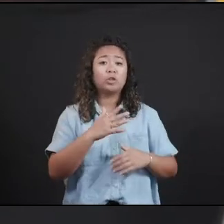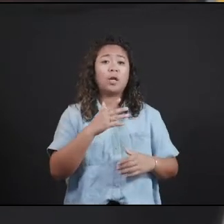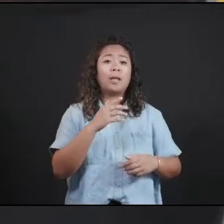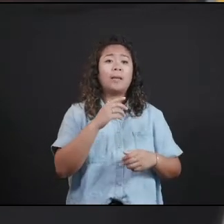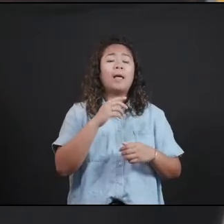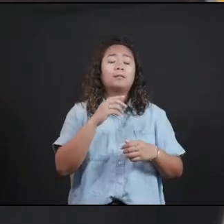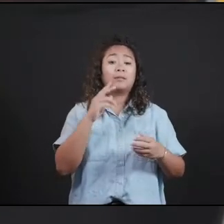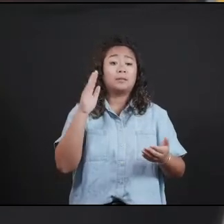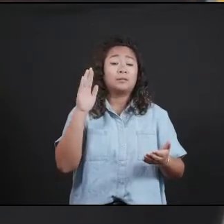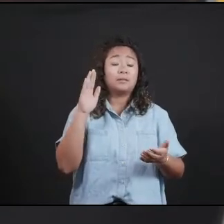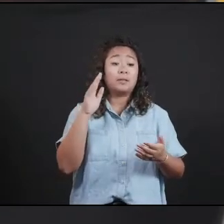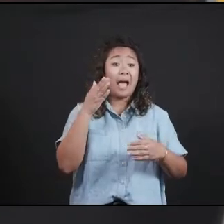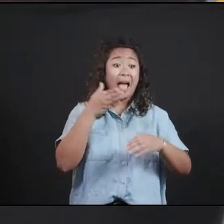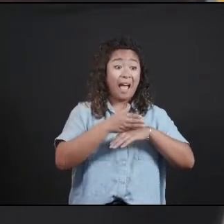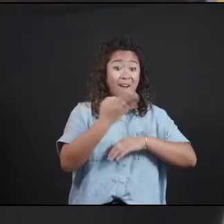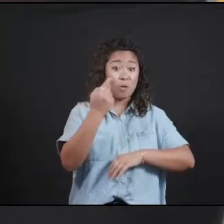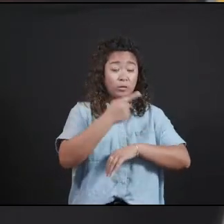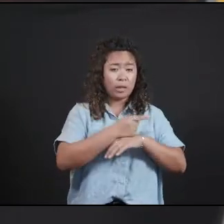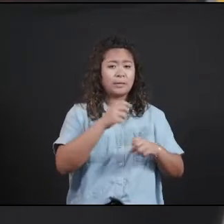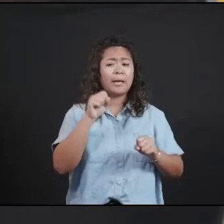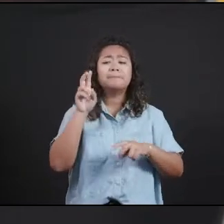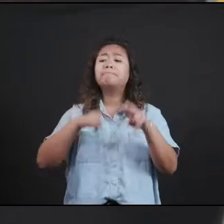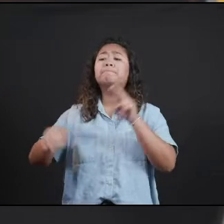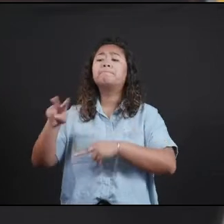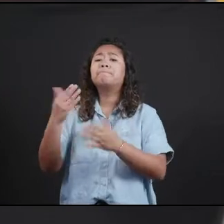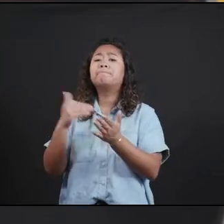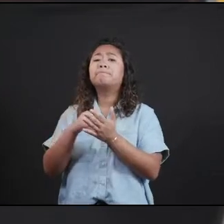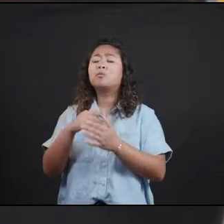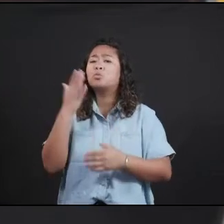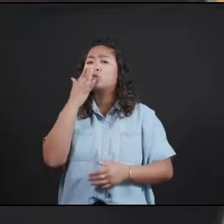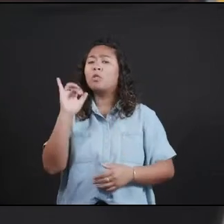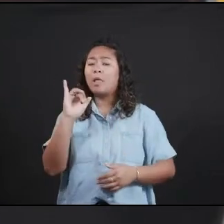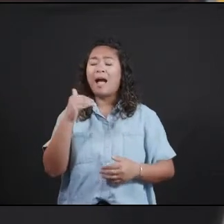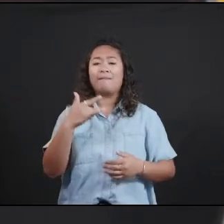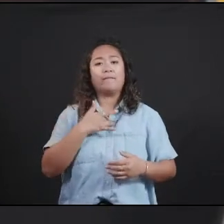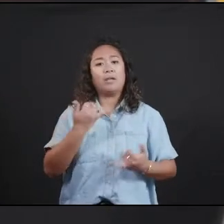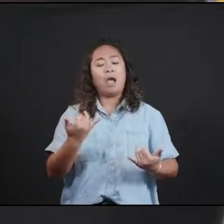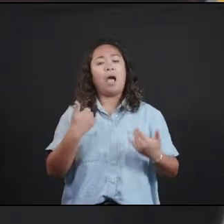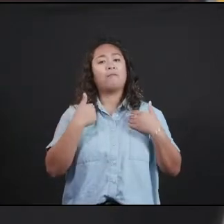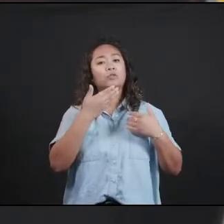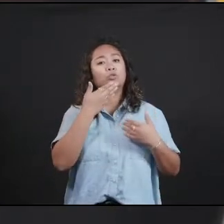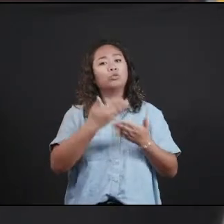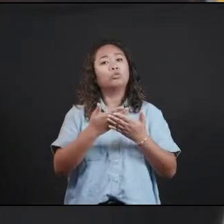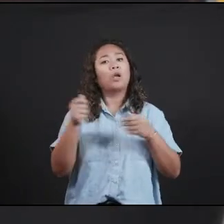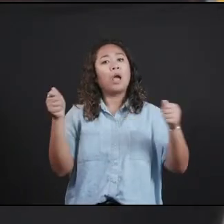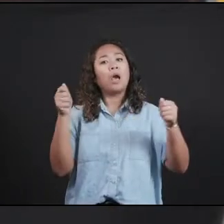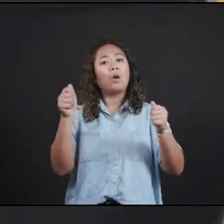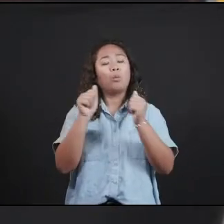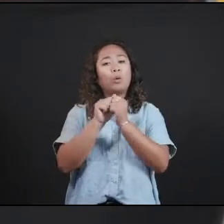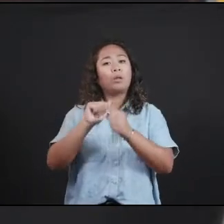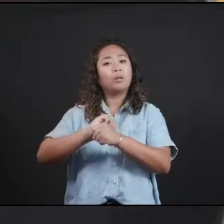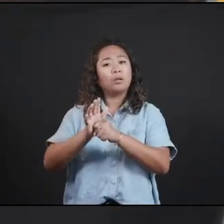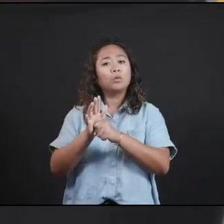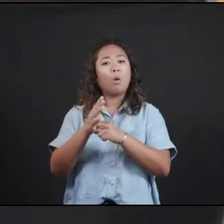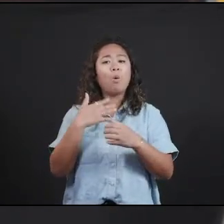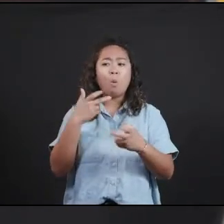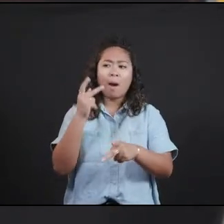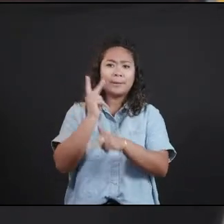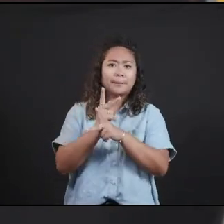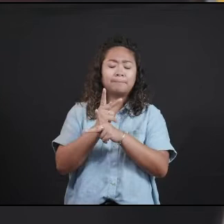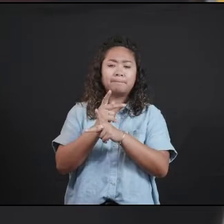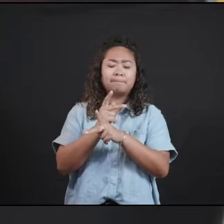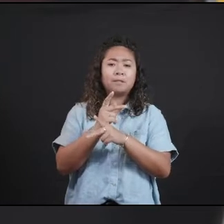for any purpose, whether it's jogging or whatever. The shoreline, let's figure just like how